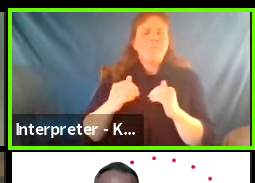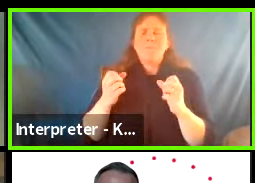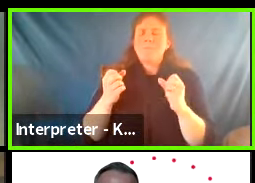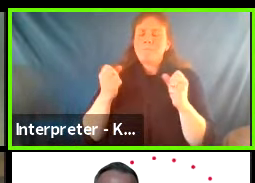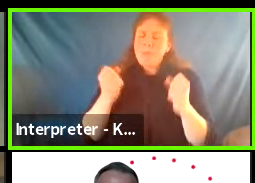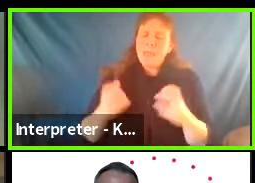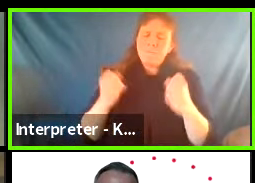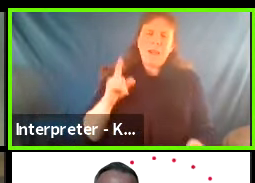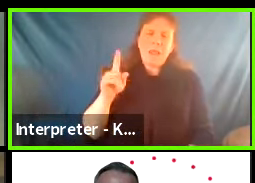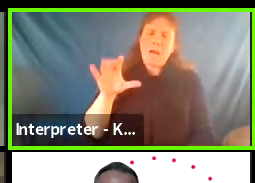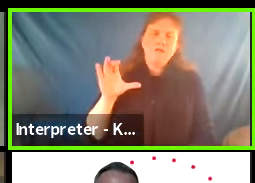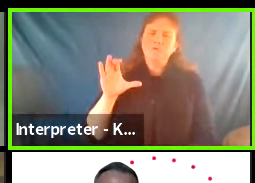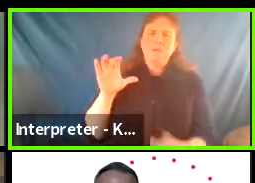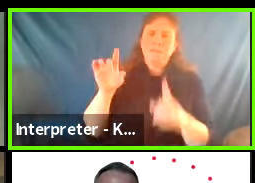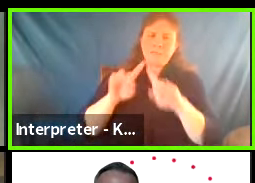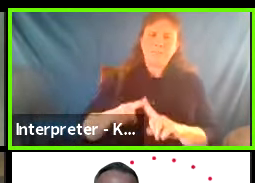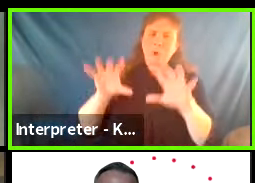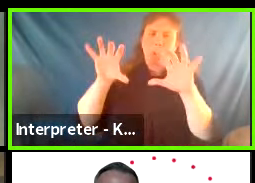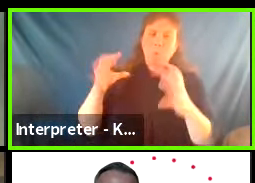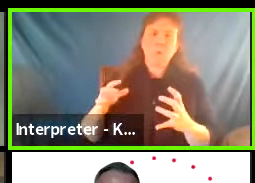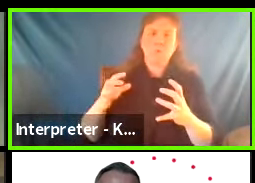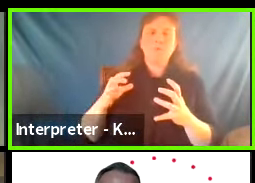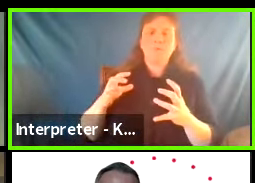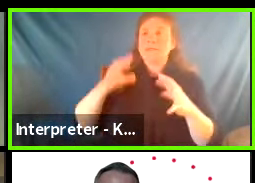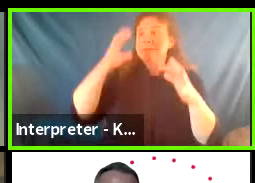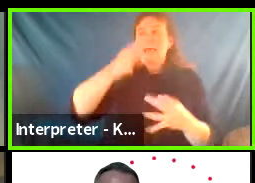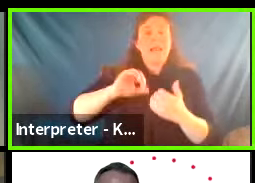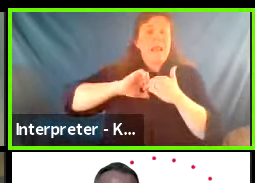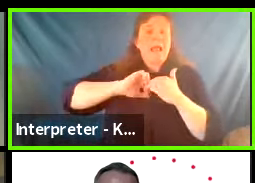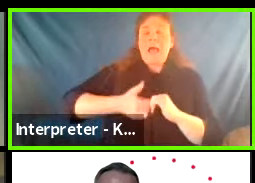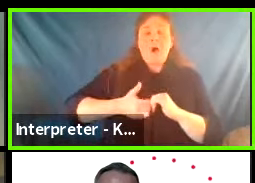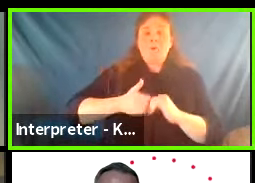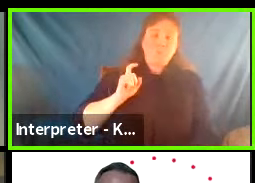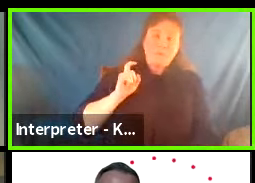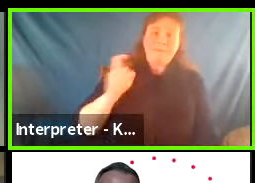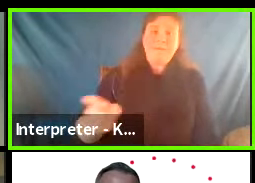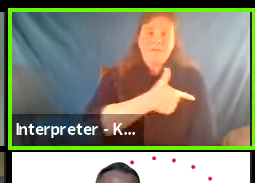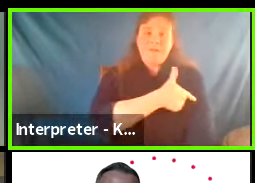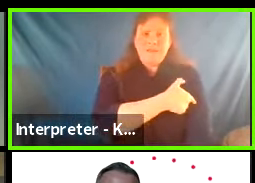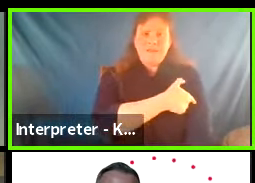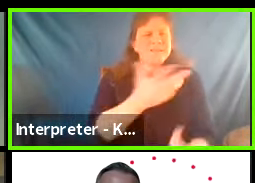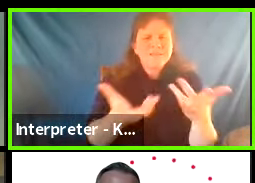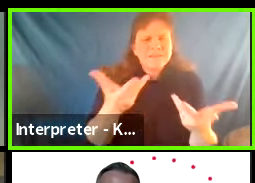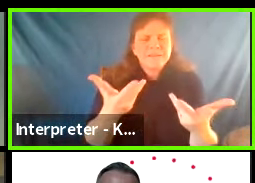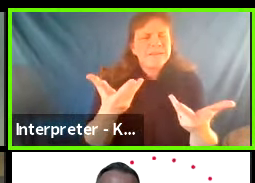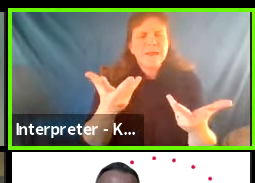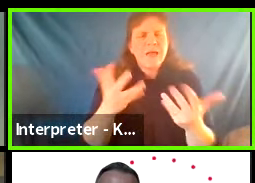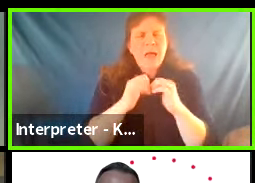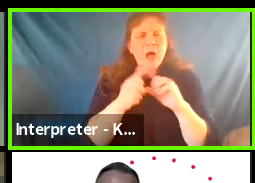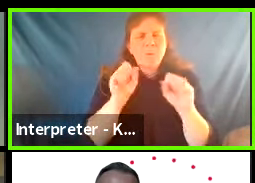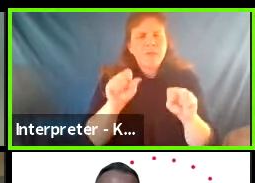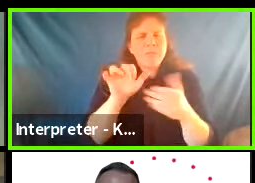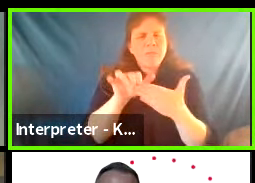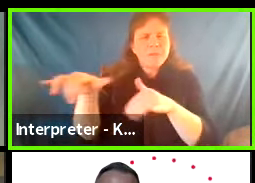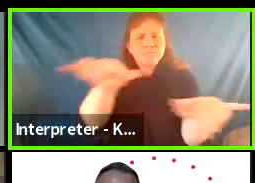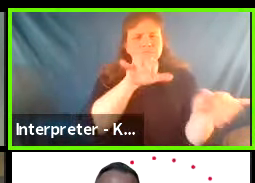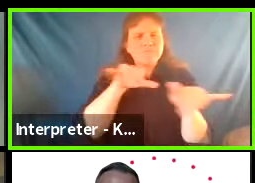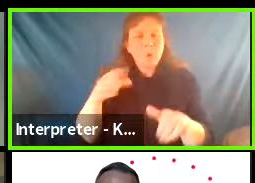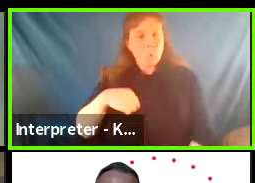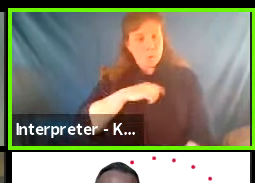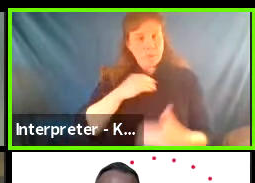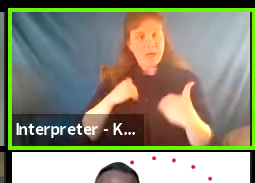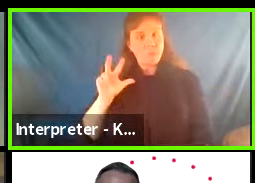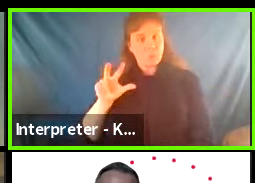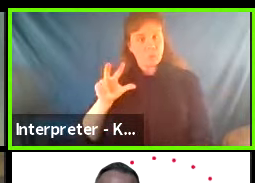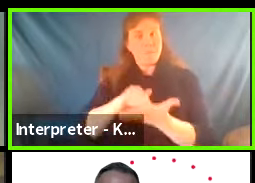it would be really helpful for us to get data about like how of the 3 million that we even have now, how much